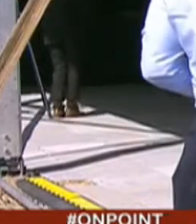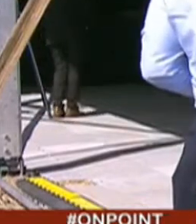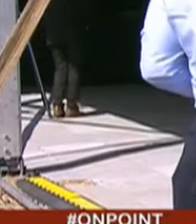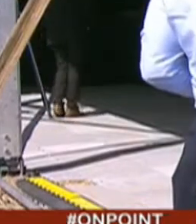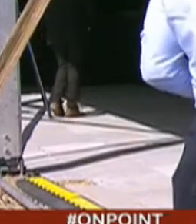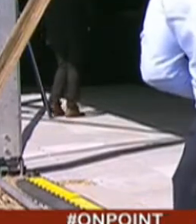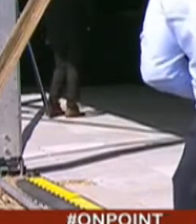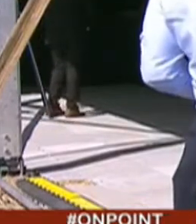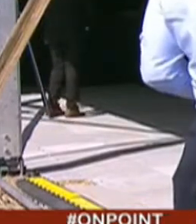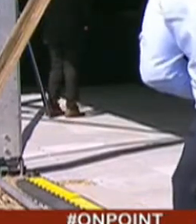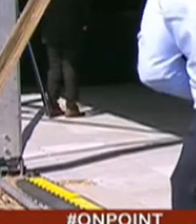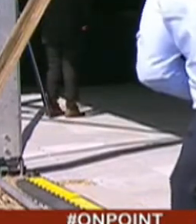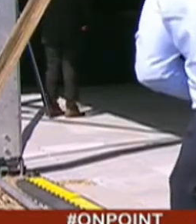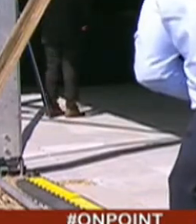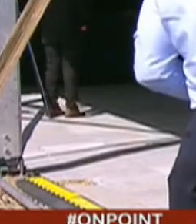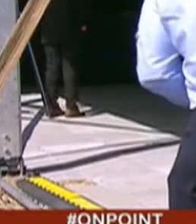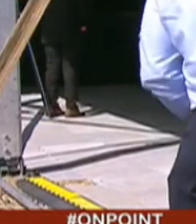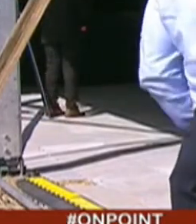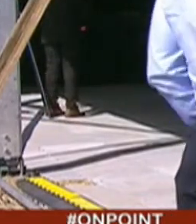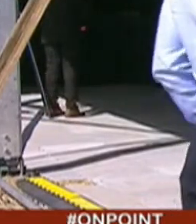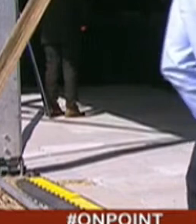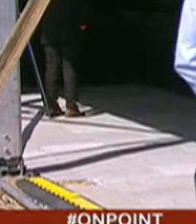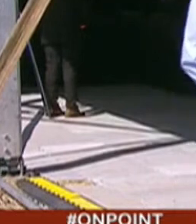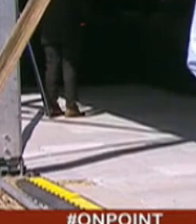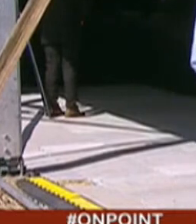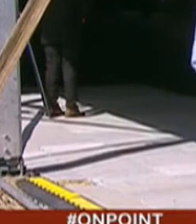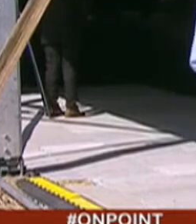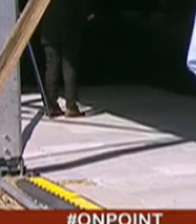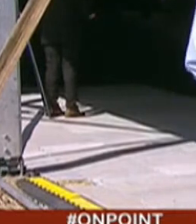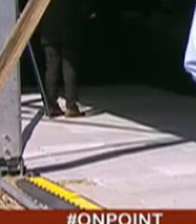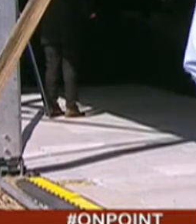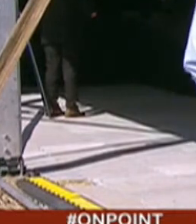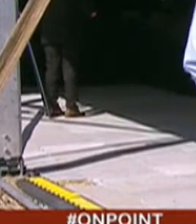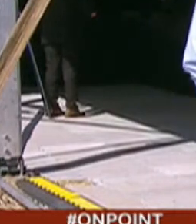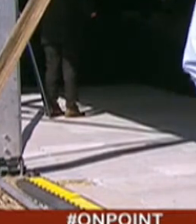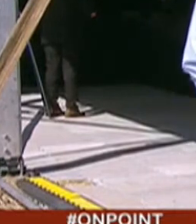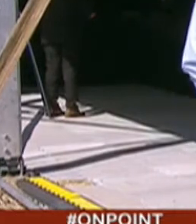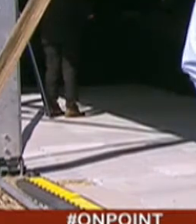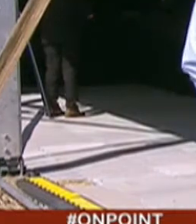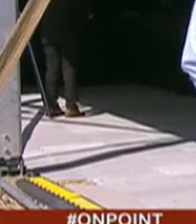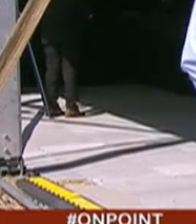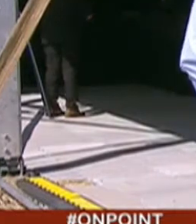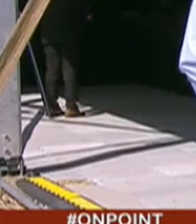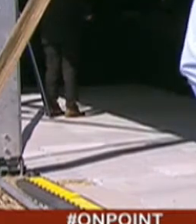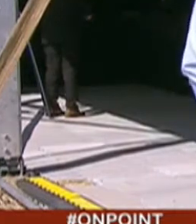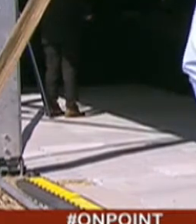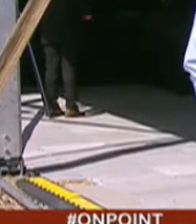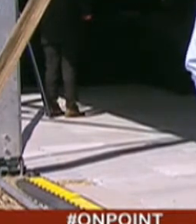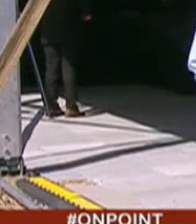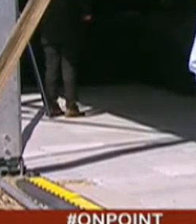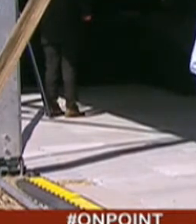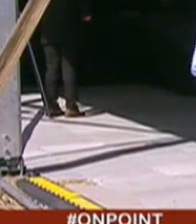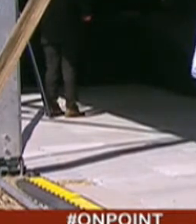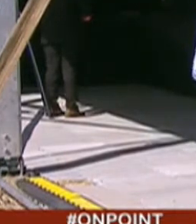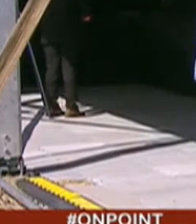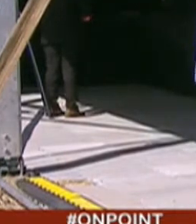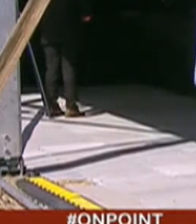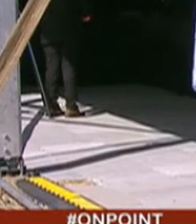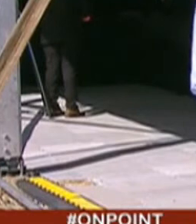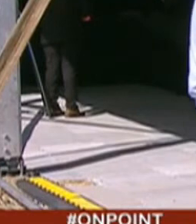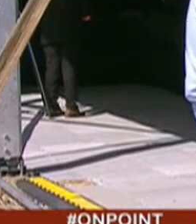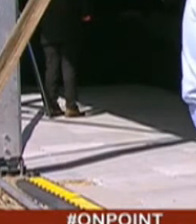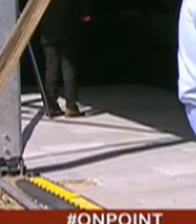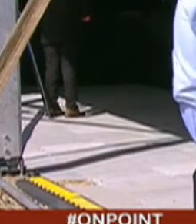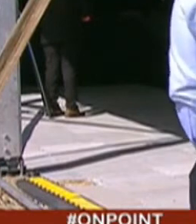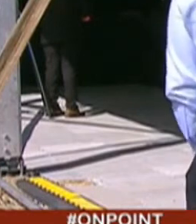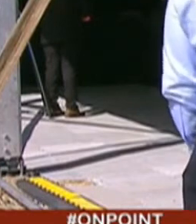them from, destroying properties and looting, various businesses that we've seen happening,